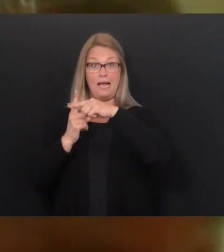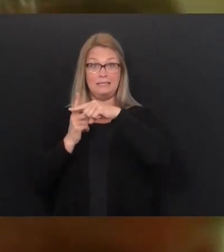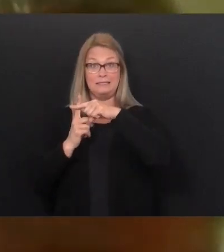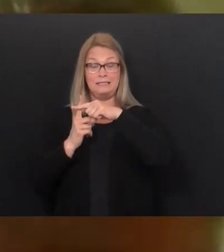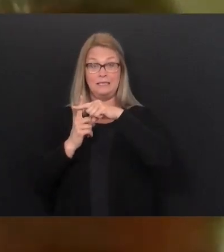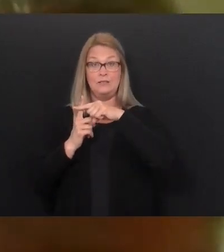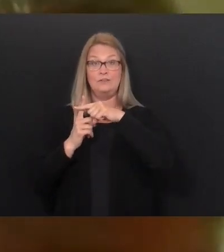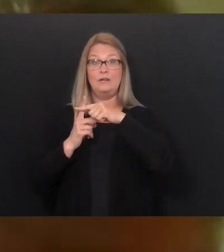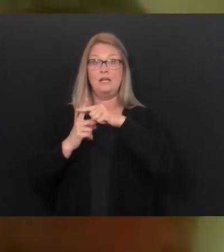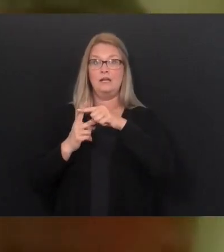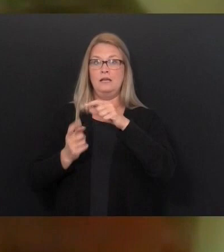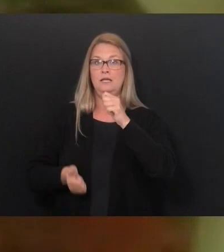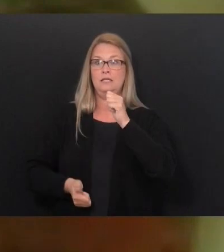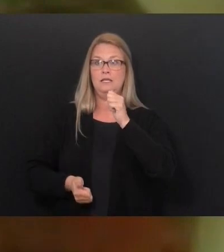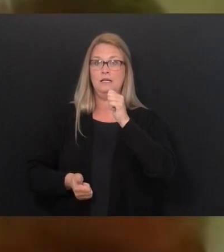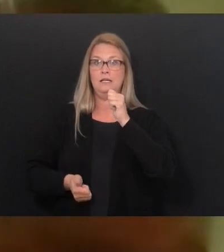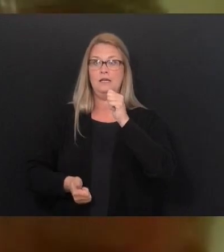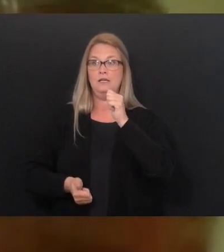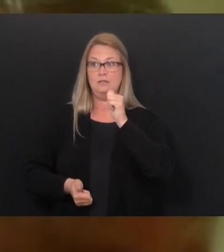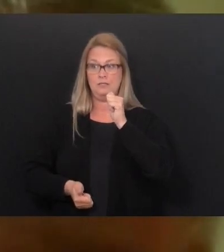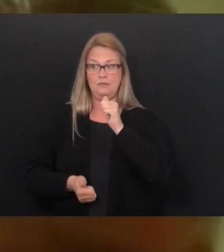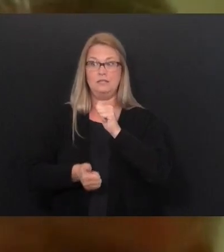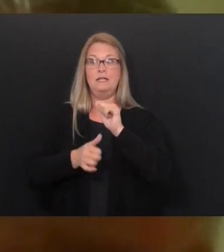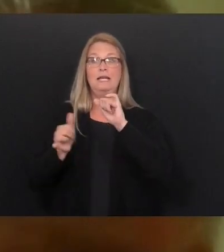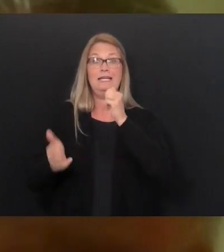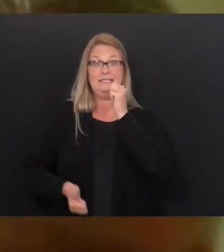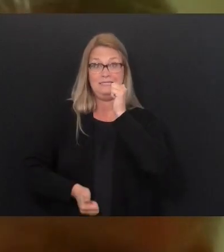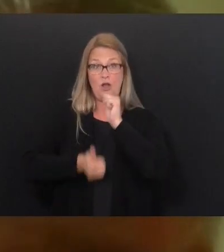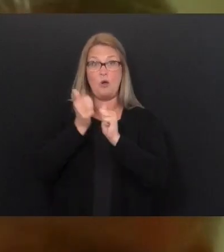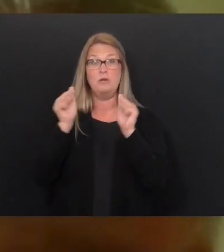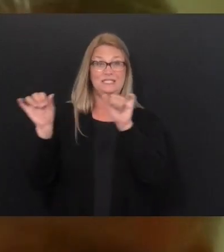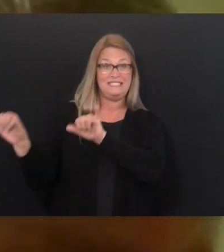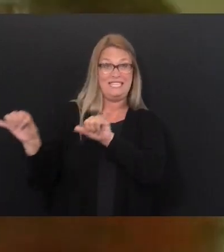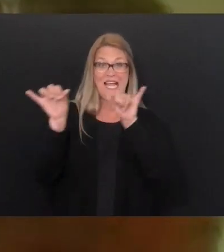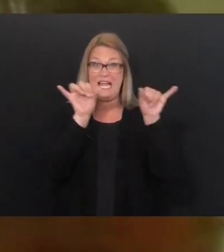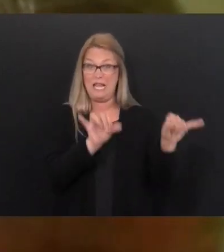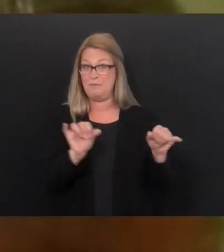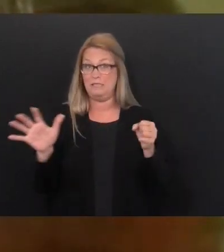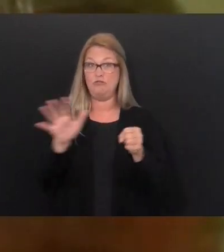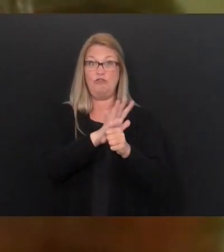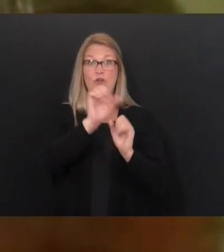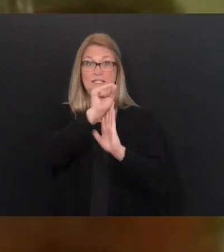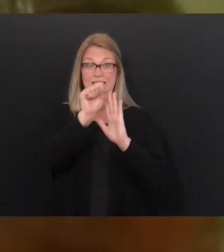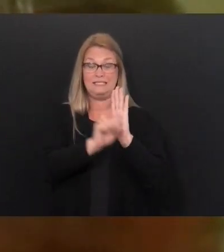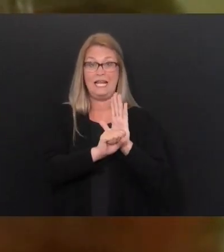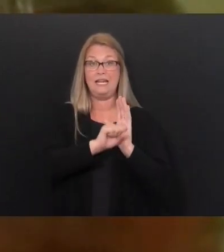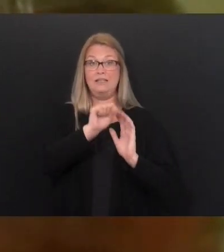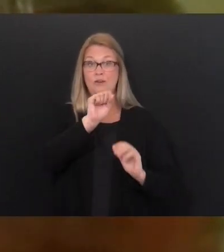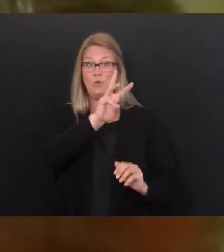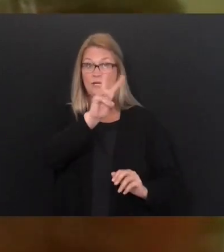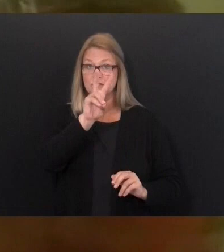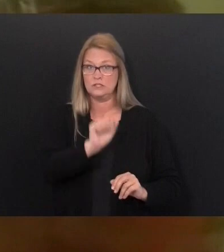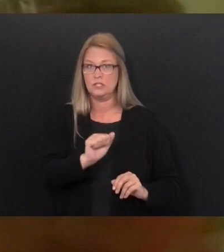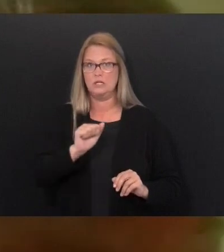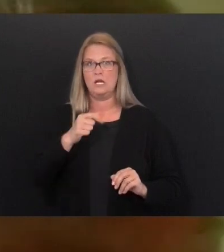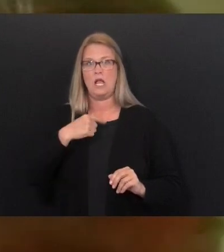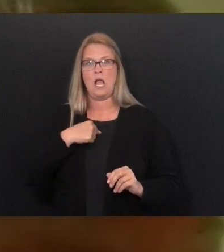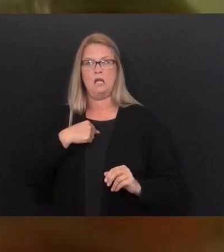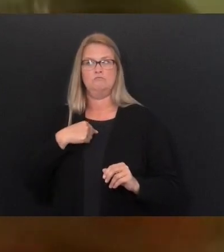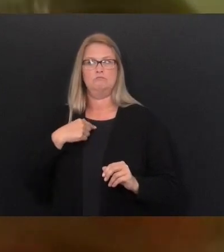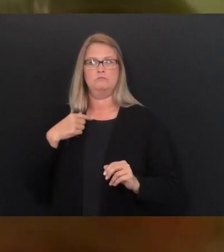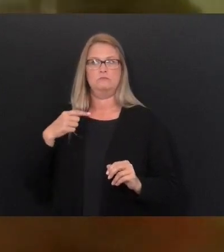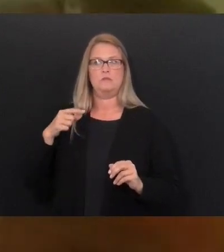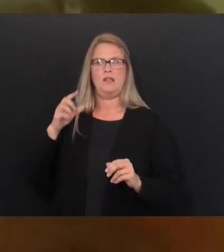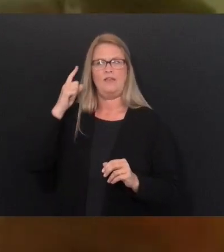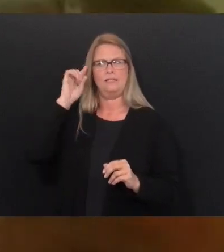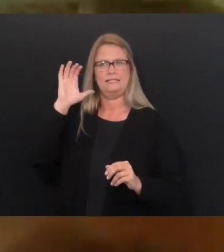entire state of West Virginia. I think Governor Northam has indicated that Northern Virginia will stay on lockdown at least